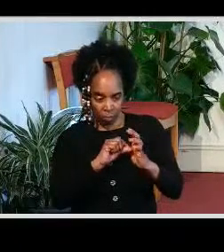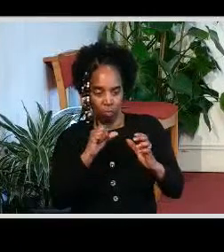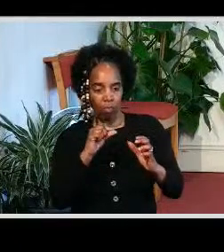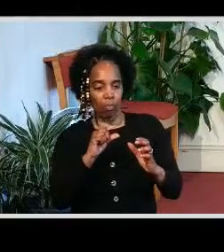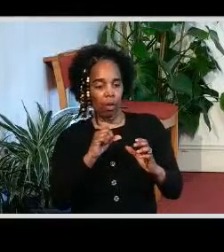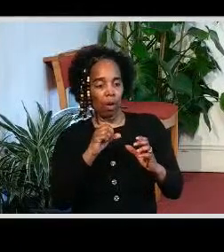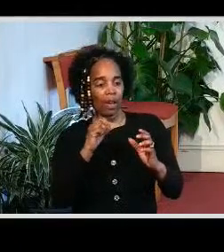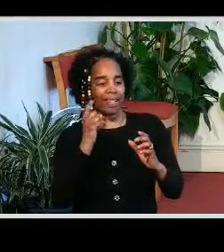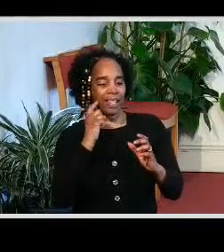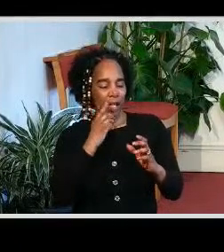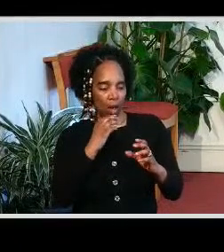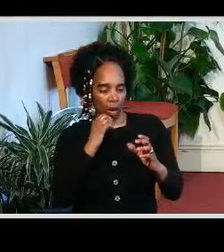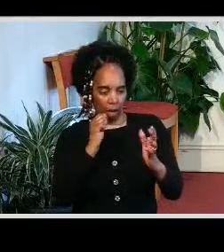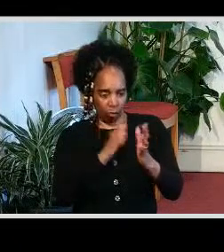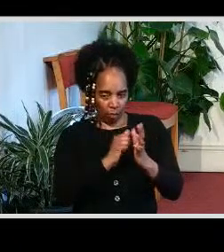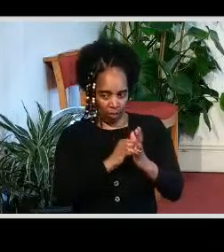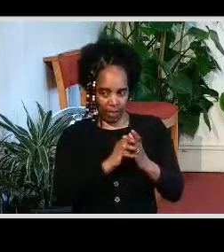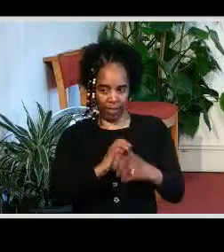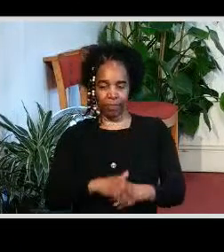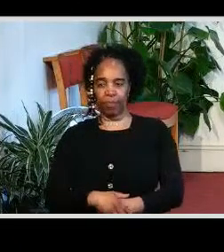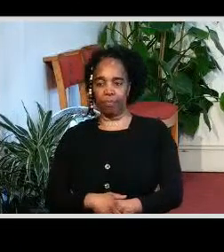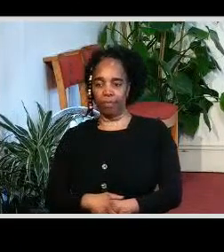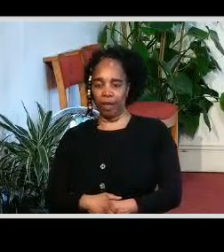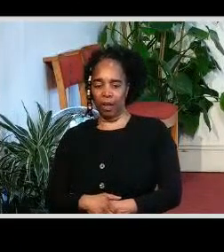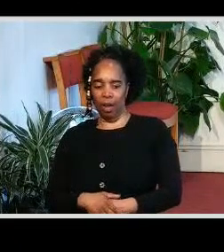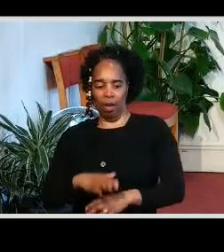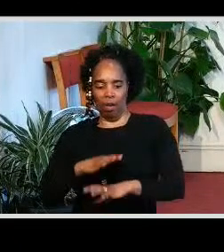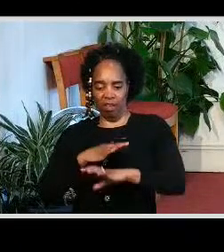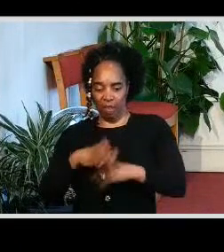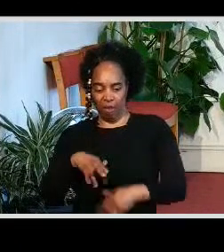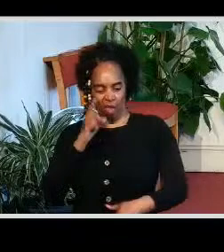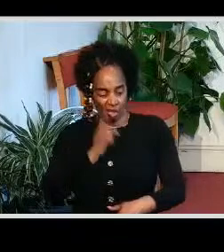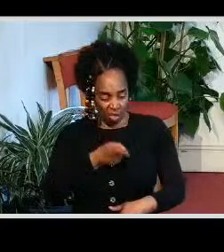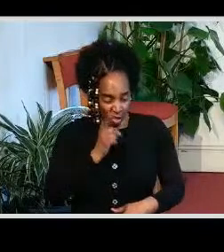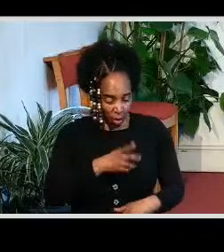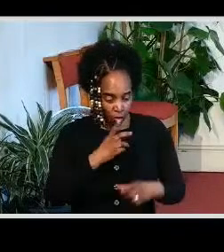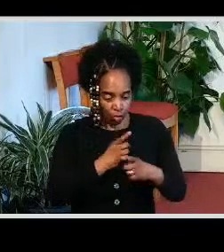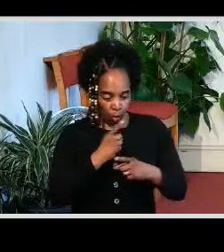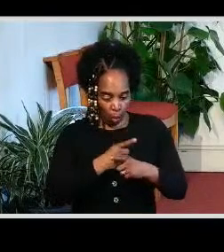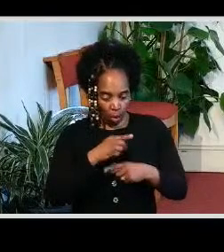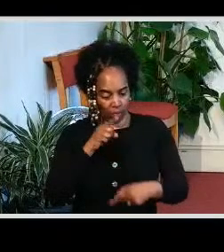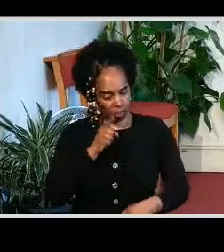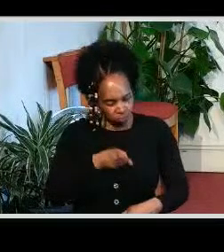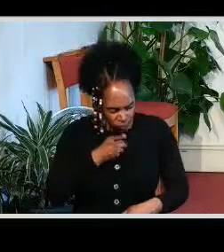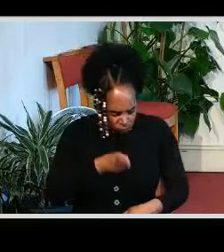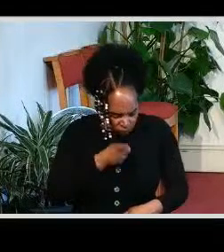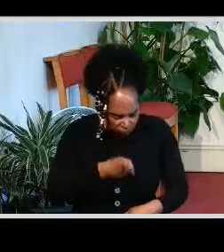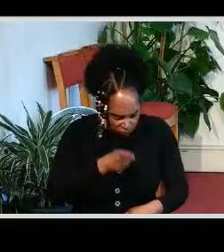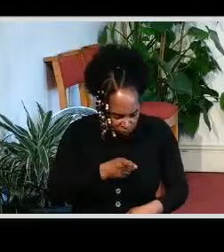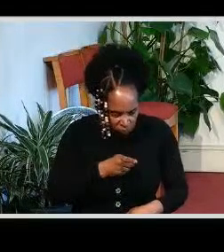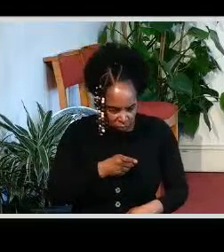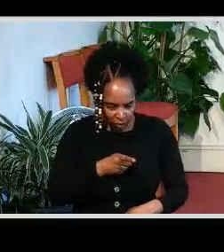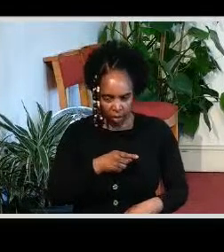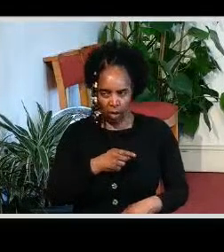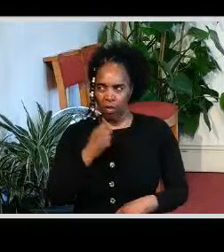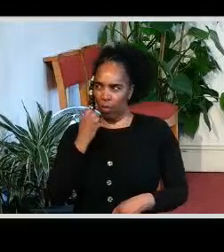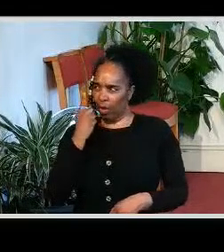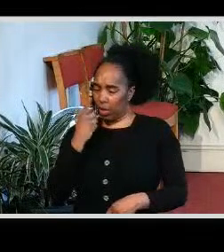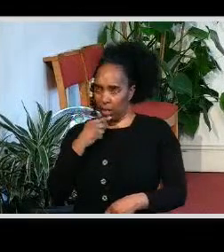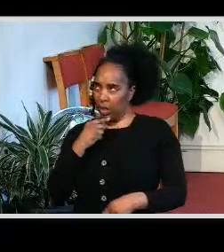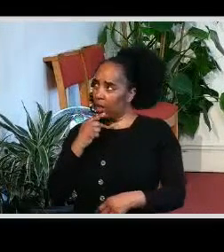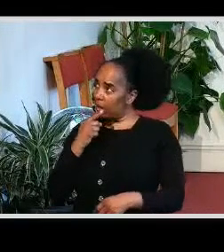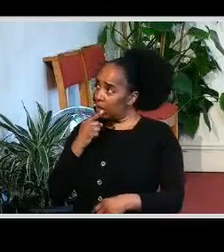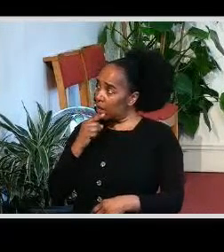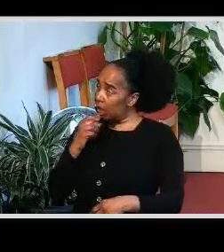Another aspect of this is that we should not talk down to people with Down syndrome. Don't speak down to them as though they don't understand.